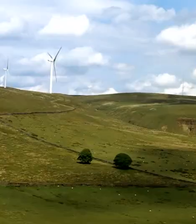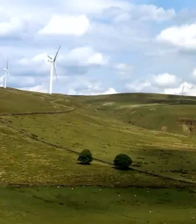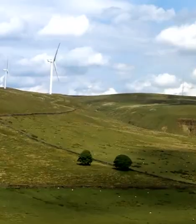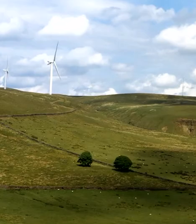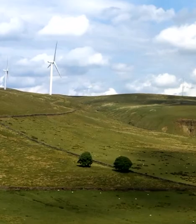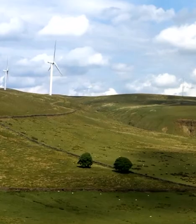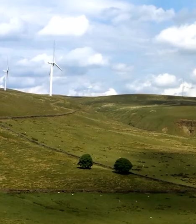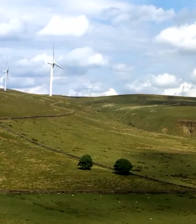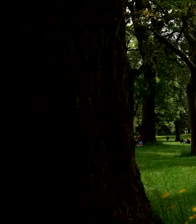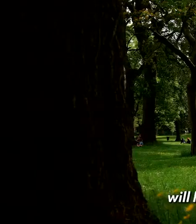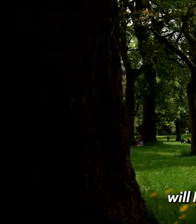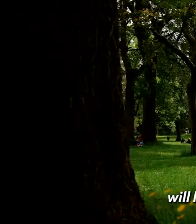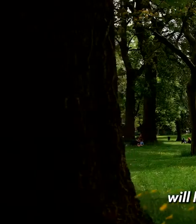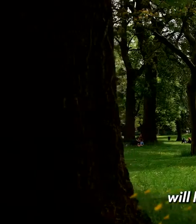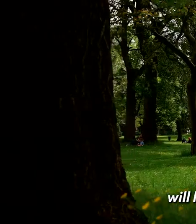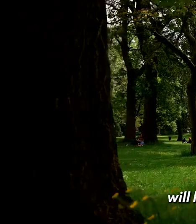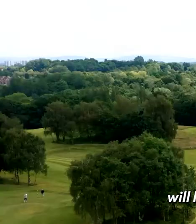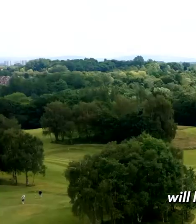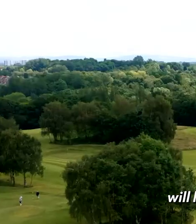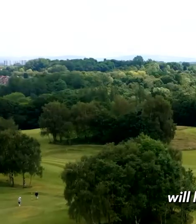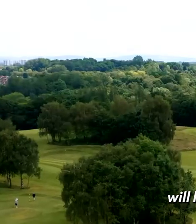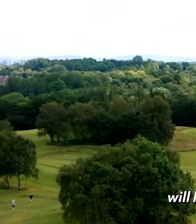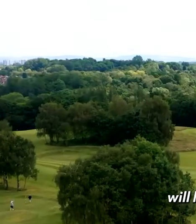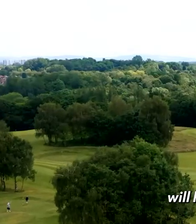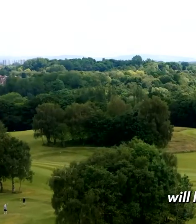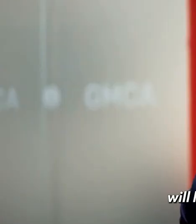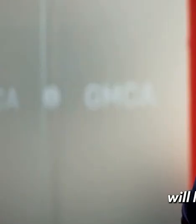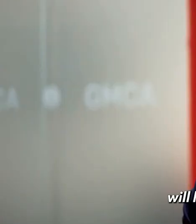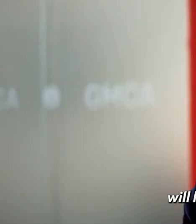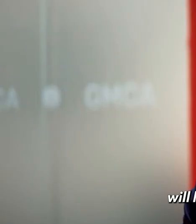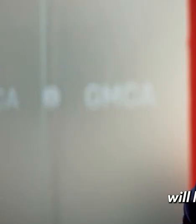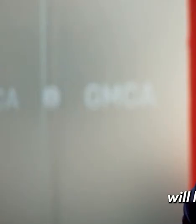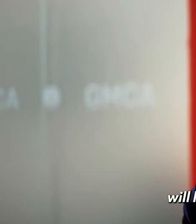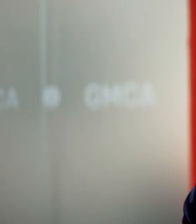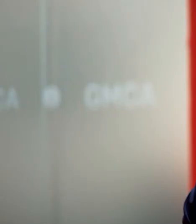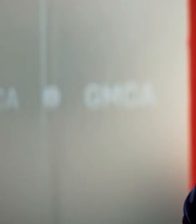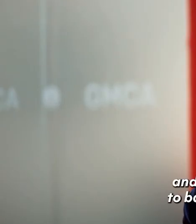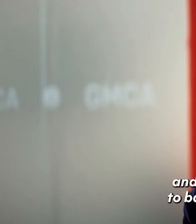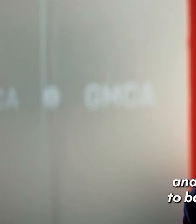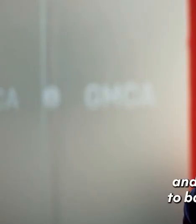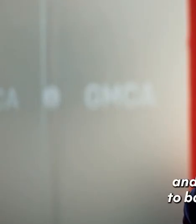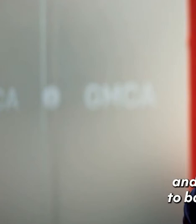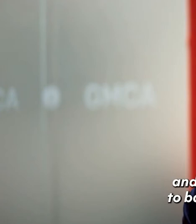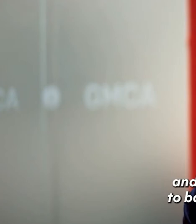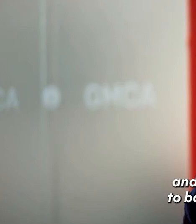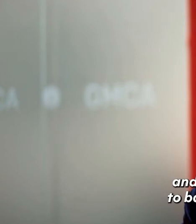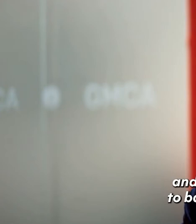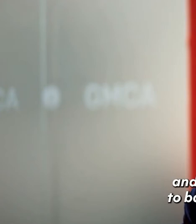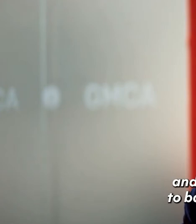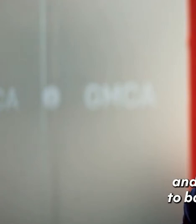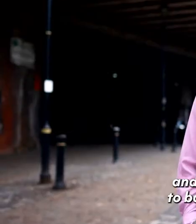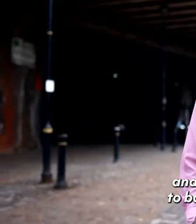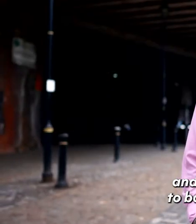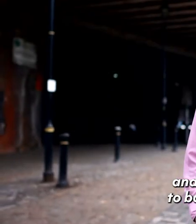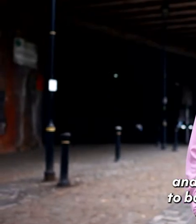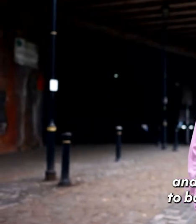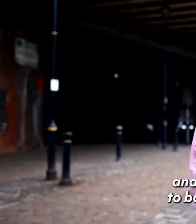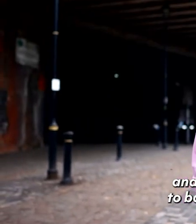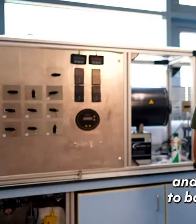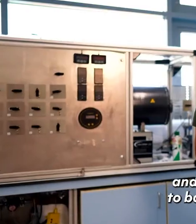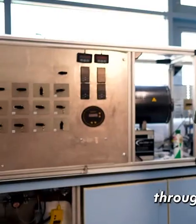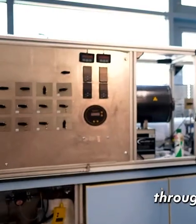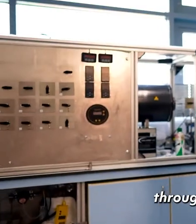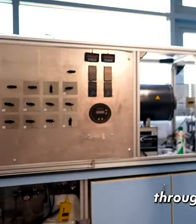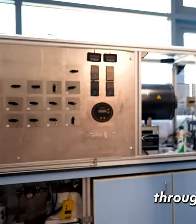pollution. The Green Revolution will help us reduce inequalities. And we want the government to back our ambitions